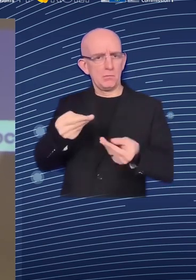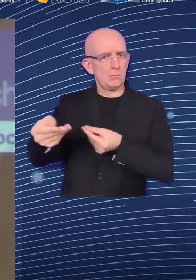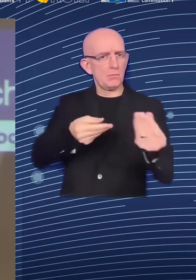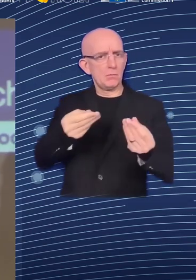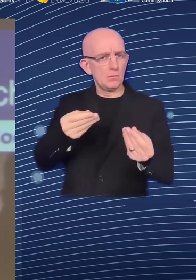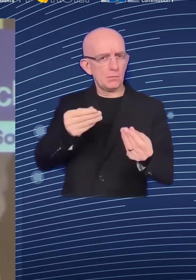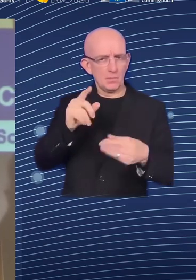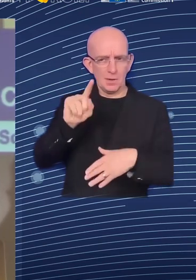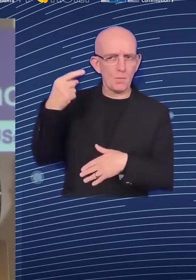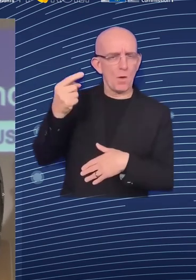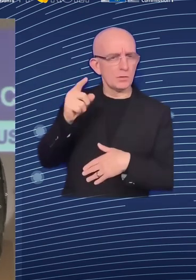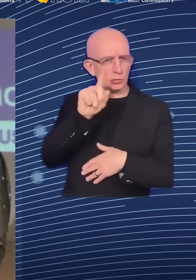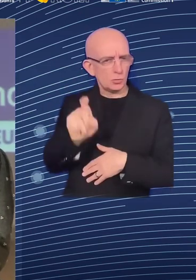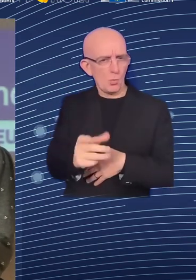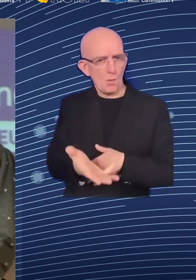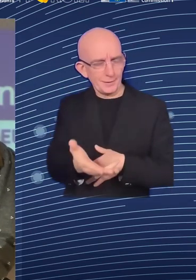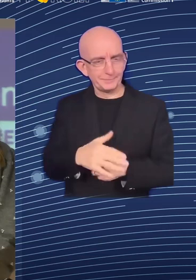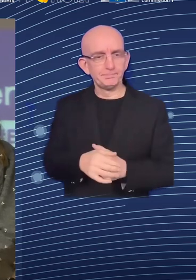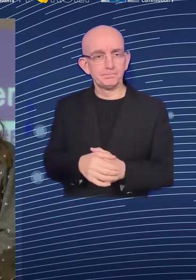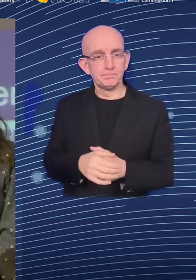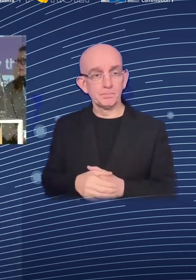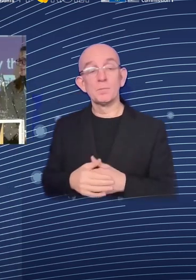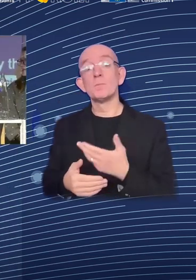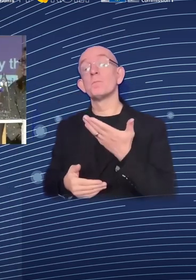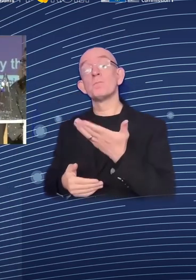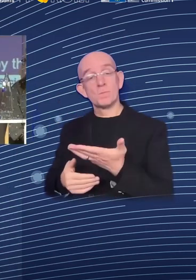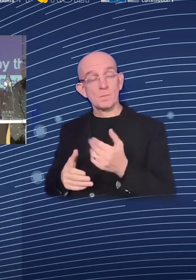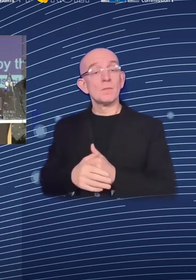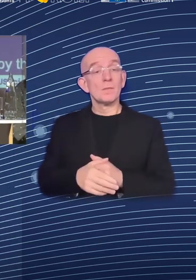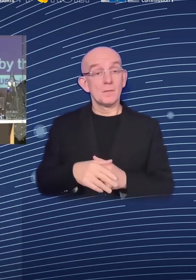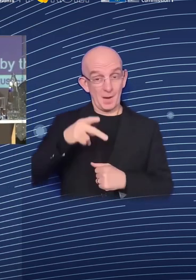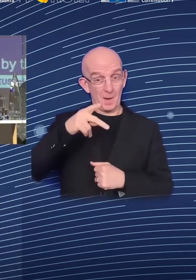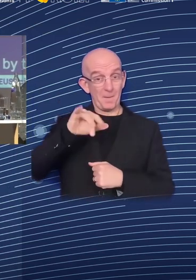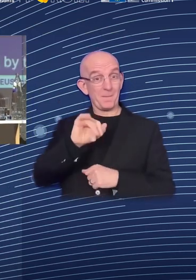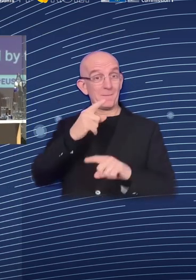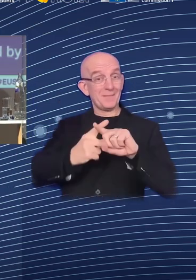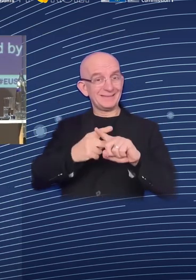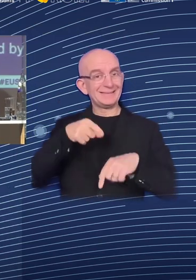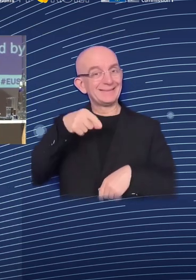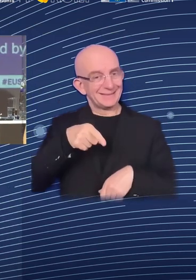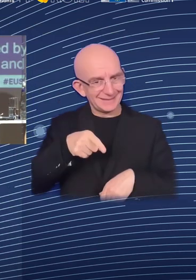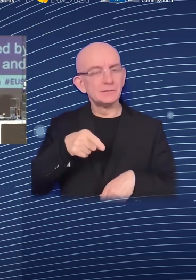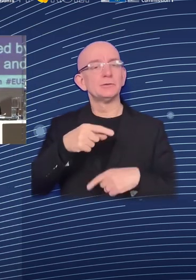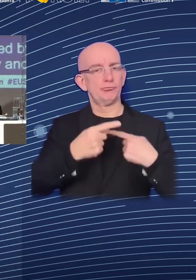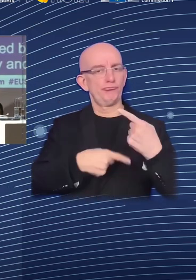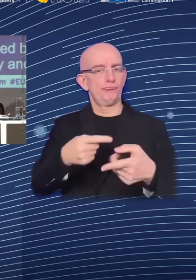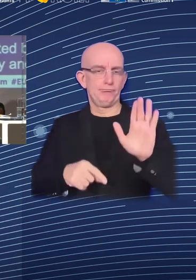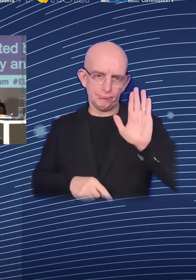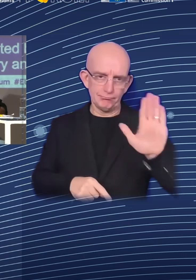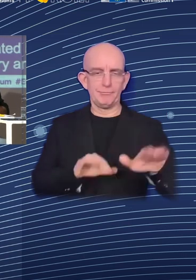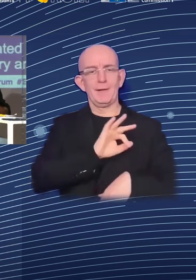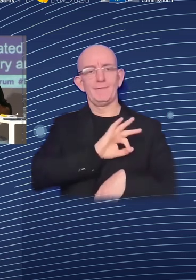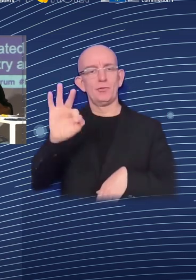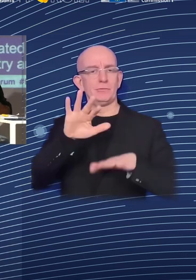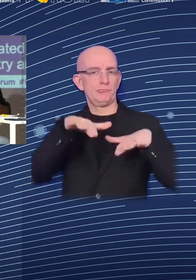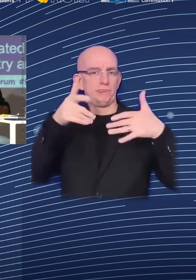an alliance between education ministry and higher education ministry. And today we are. It's also with the